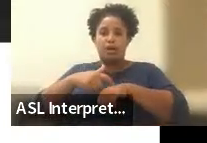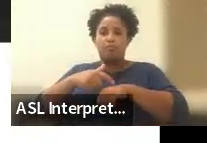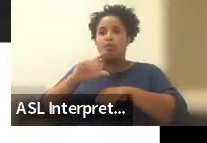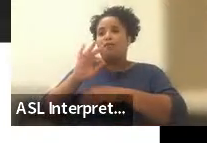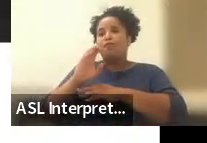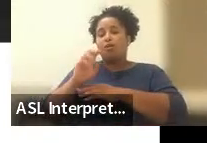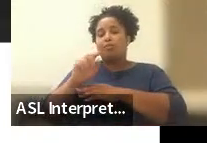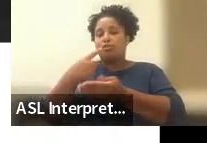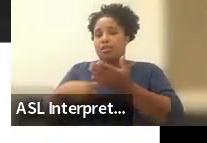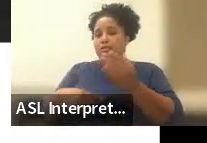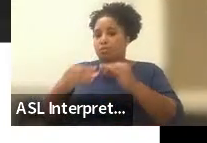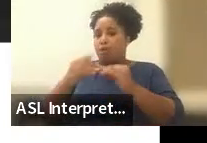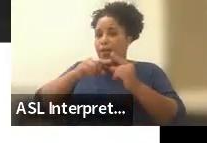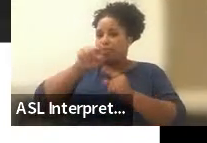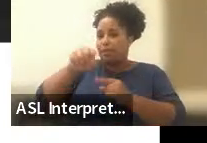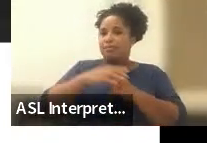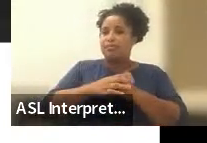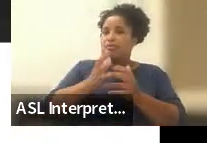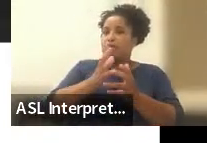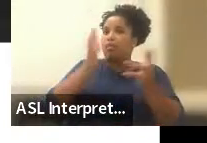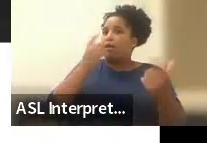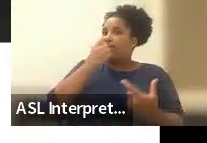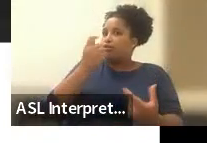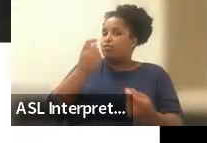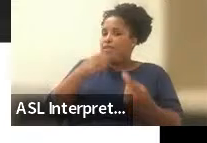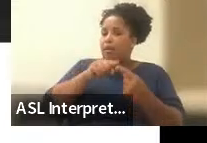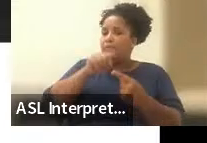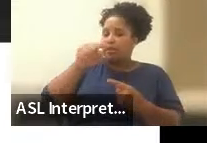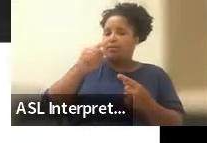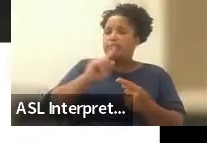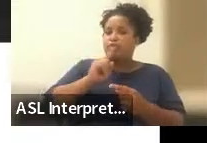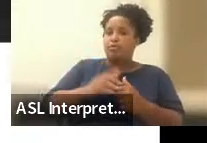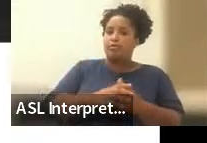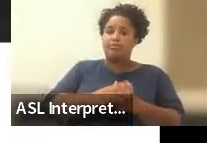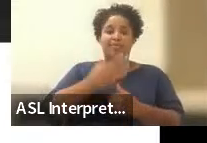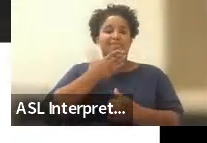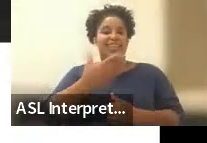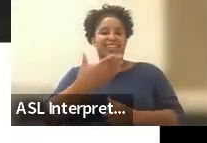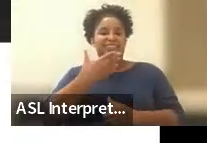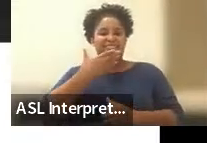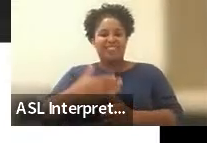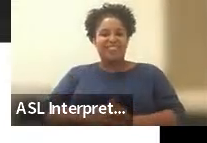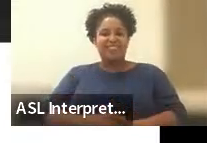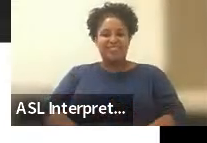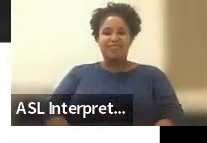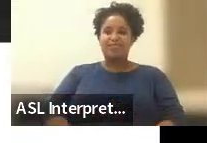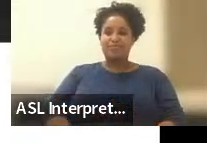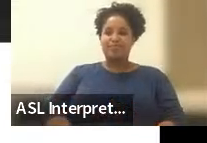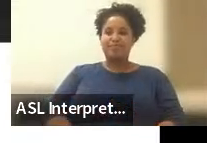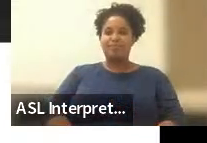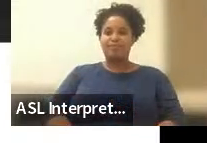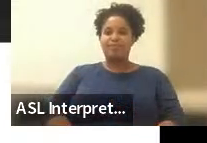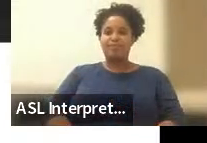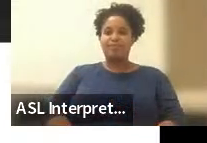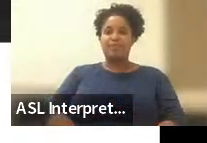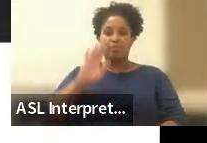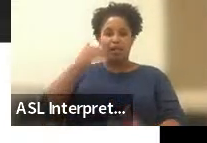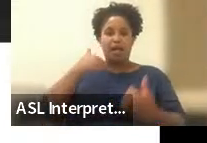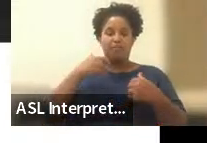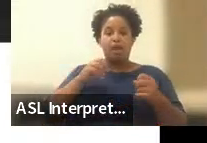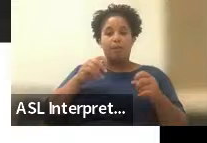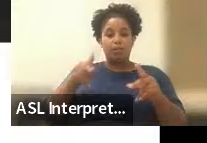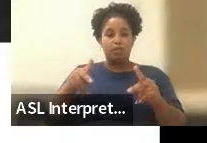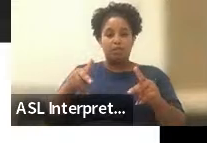topics. I know there's a lot of interest. Thank you. Thank you. And there will be an opportunity